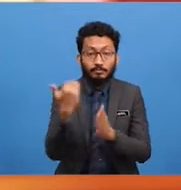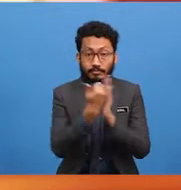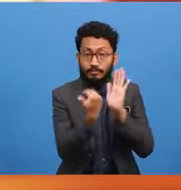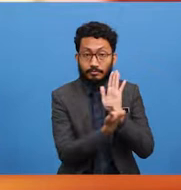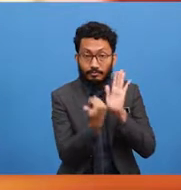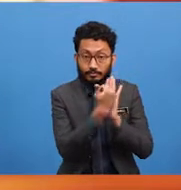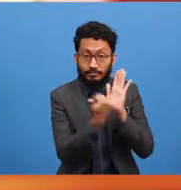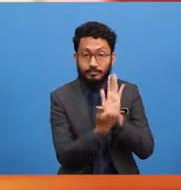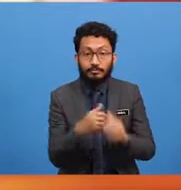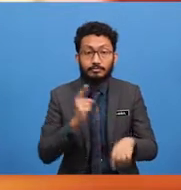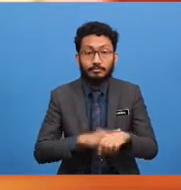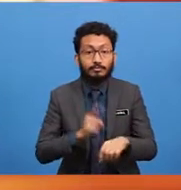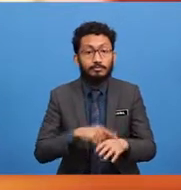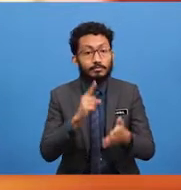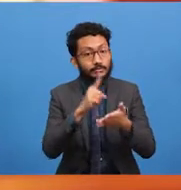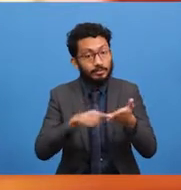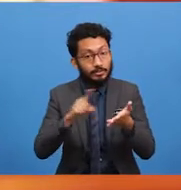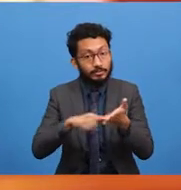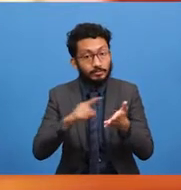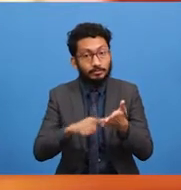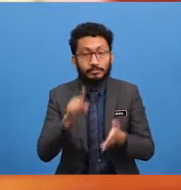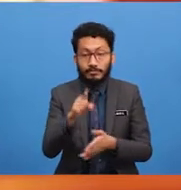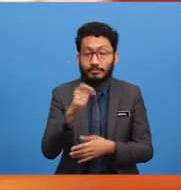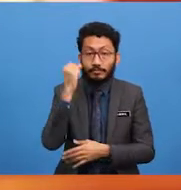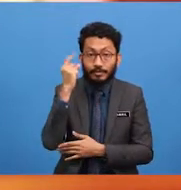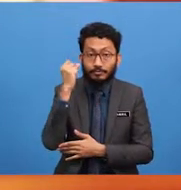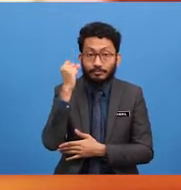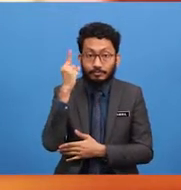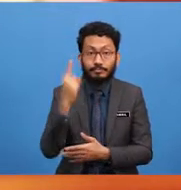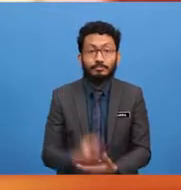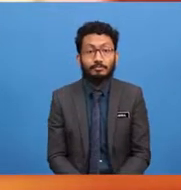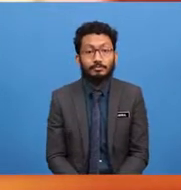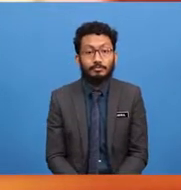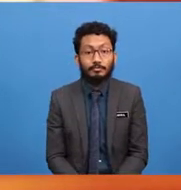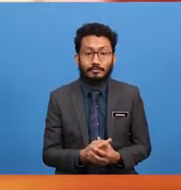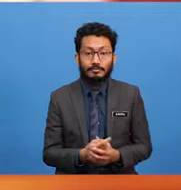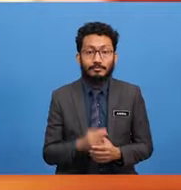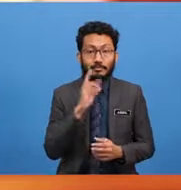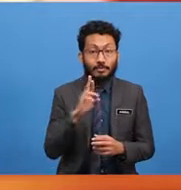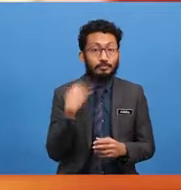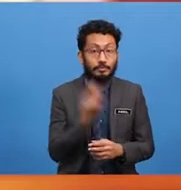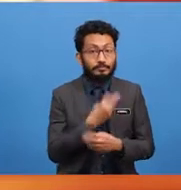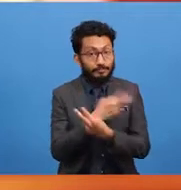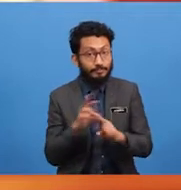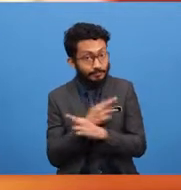It's time to check your understanding. Are we ready?